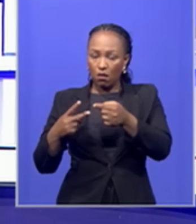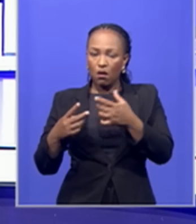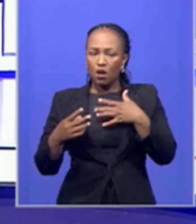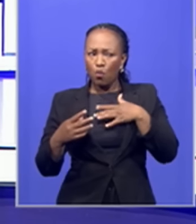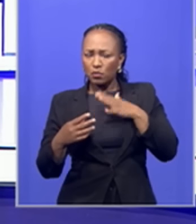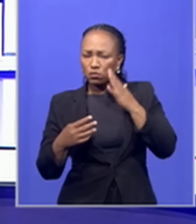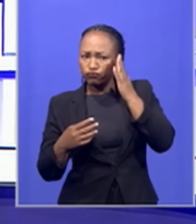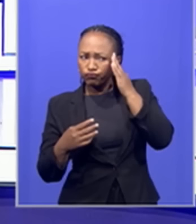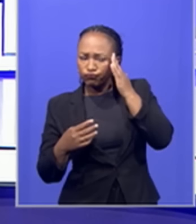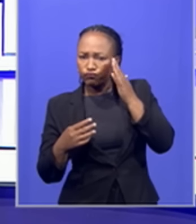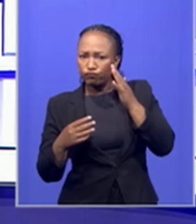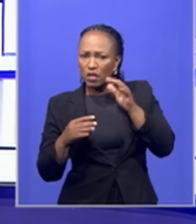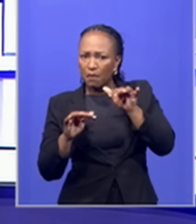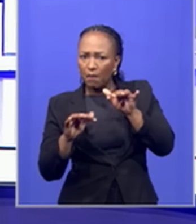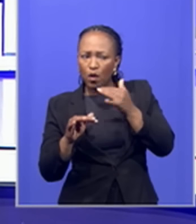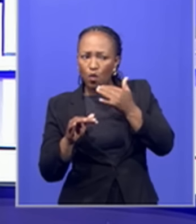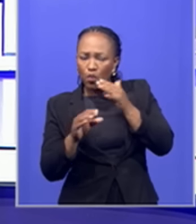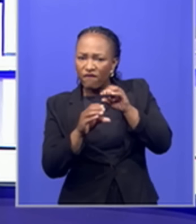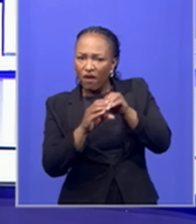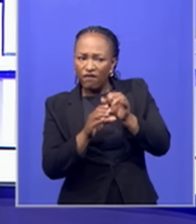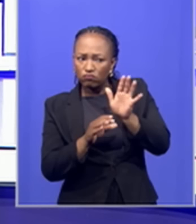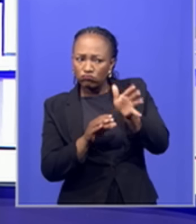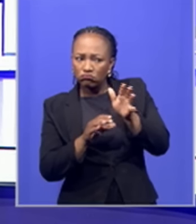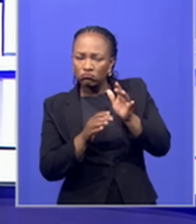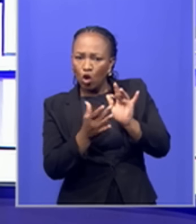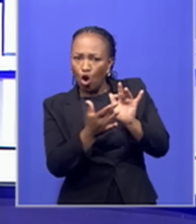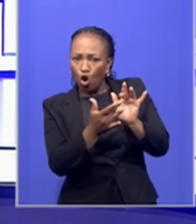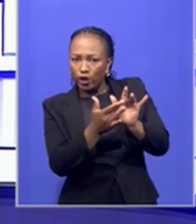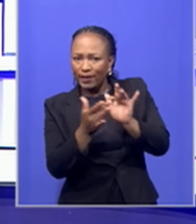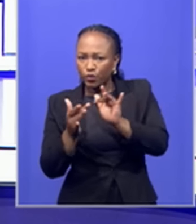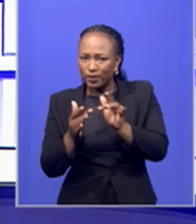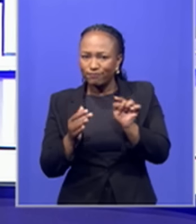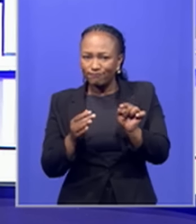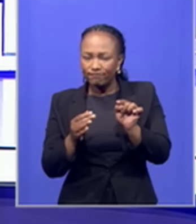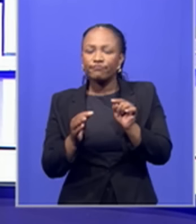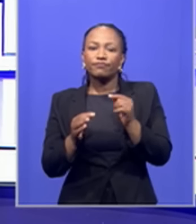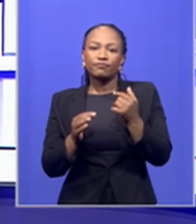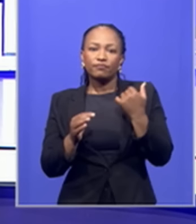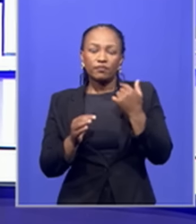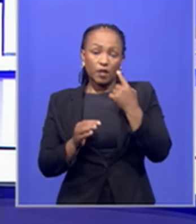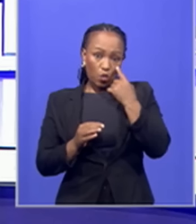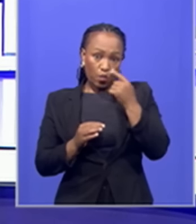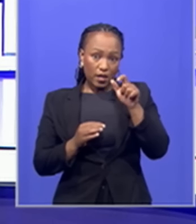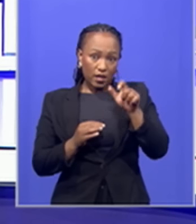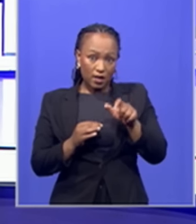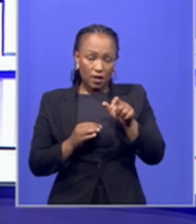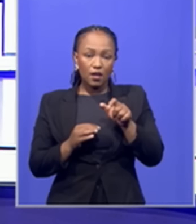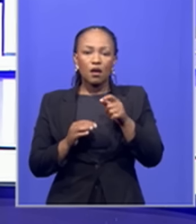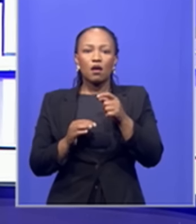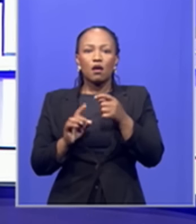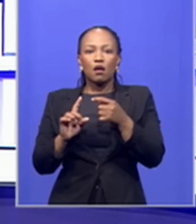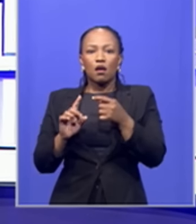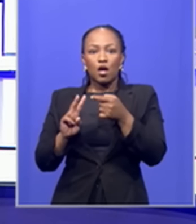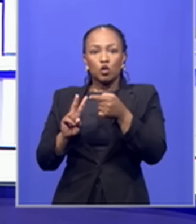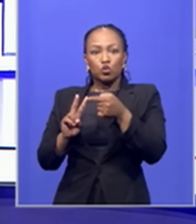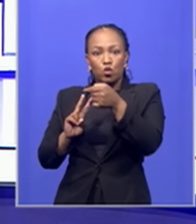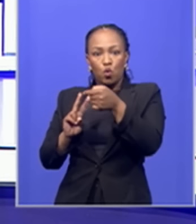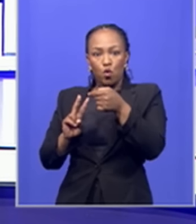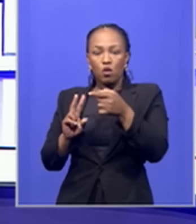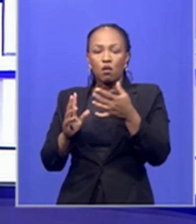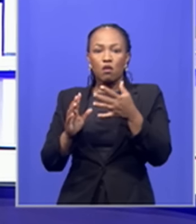le batlhankedi ka tlhamalalo go batla tshedimosetso. Se se tlhageletse mo bopaking jwa dipaki ka bobedi e bong